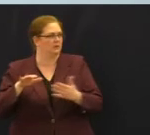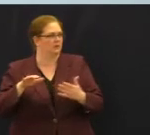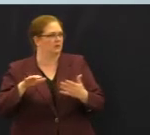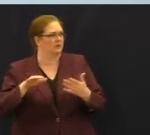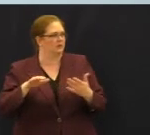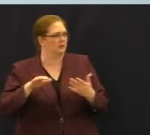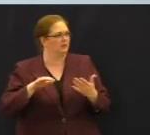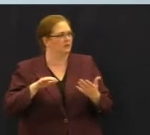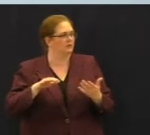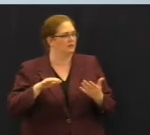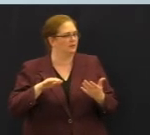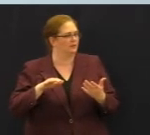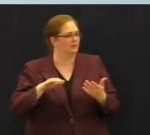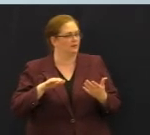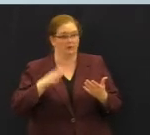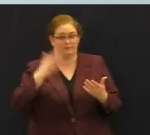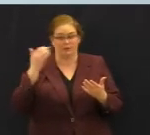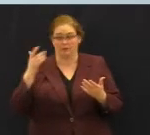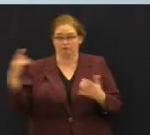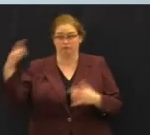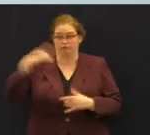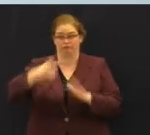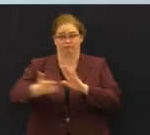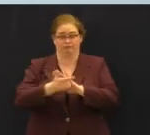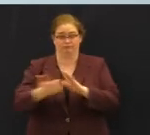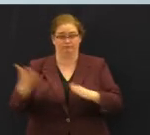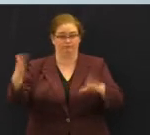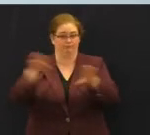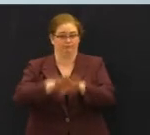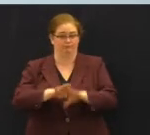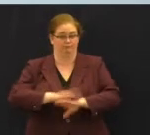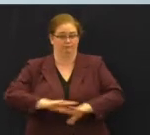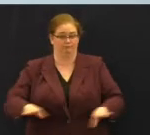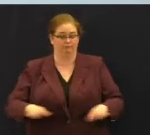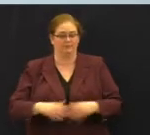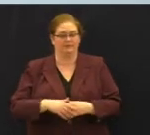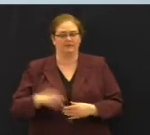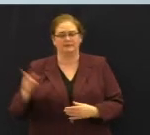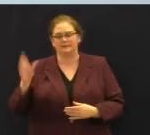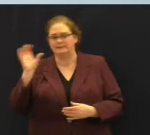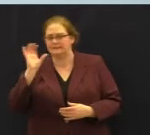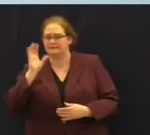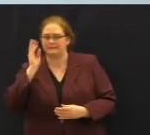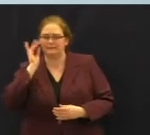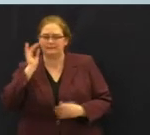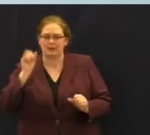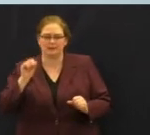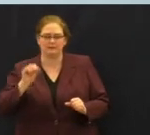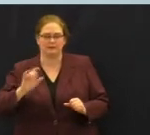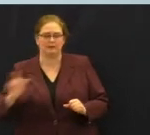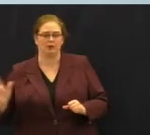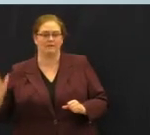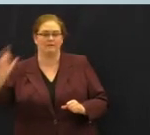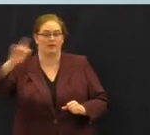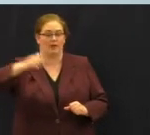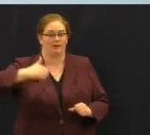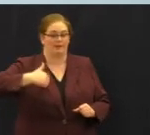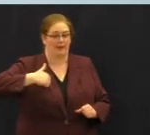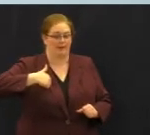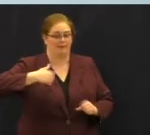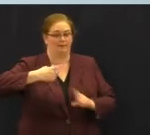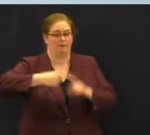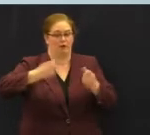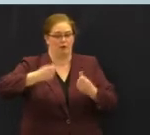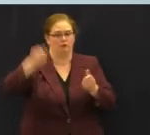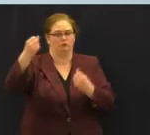forget, all air travel was closed in this country. So they looked at the possibility of flying to Canada and renting cars to drive